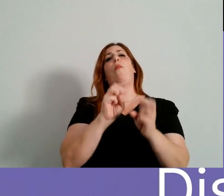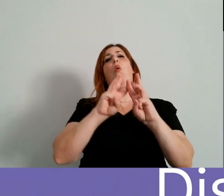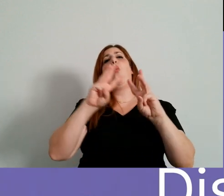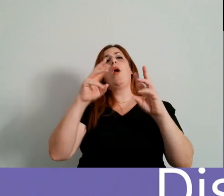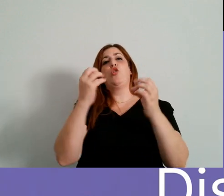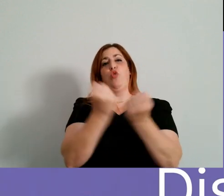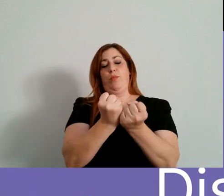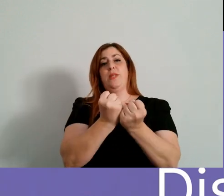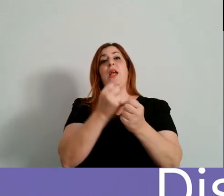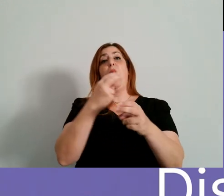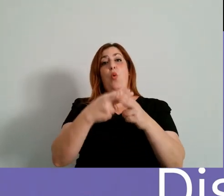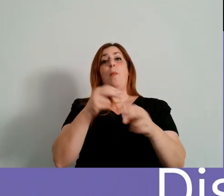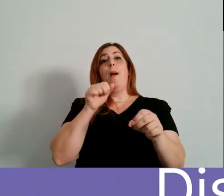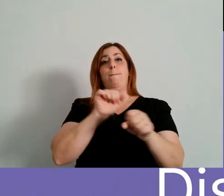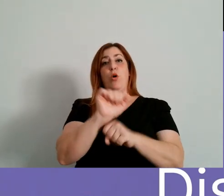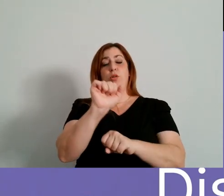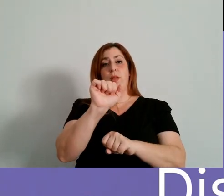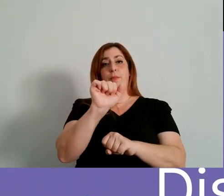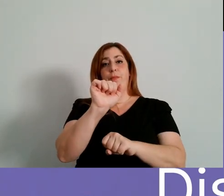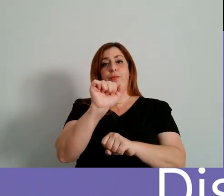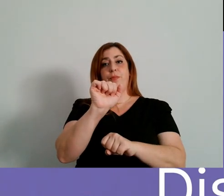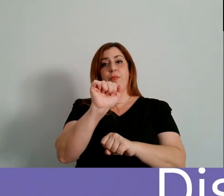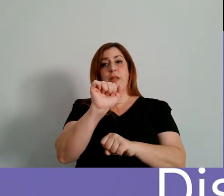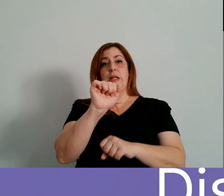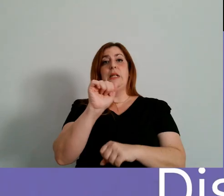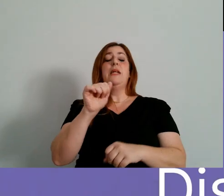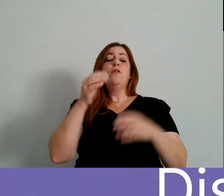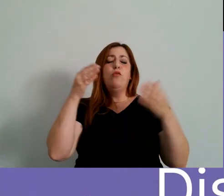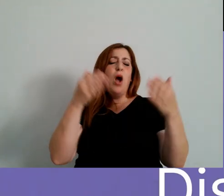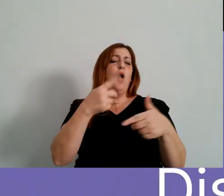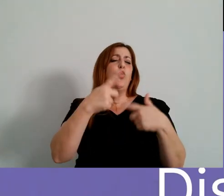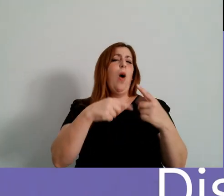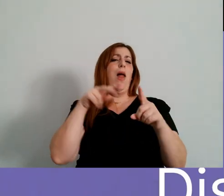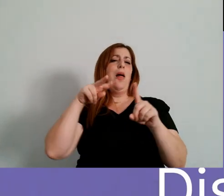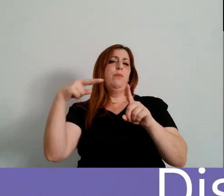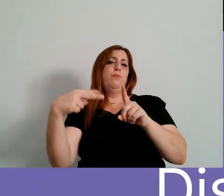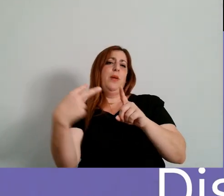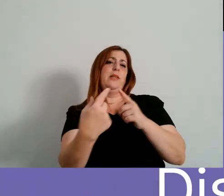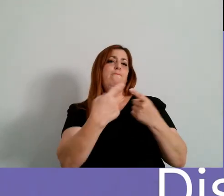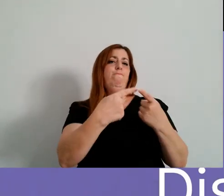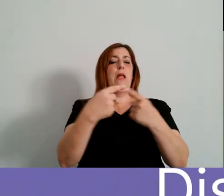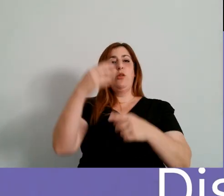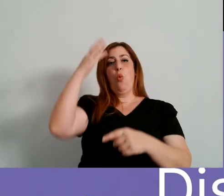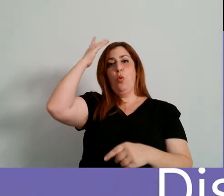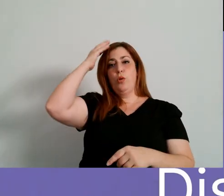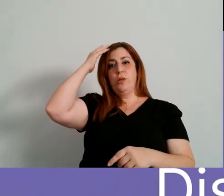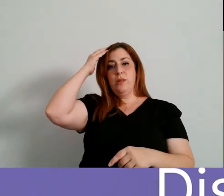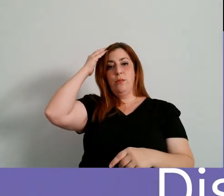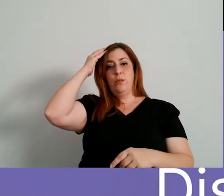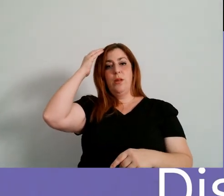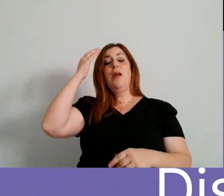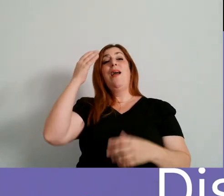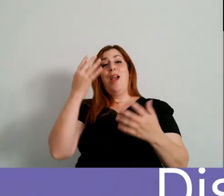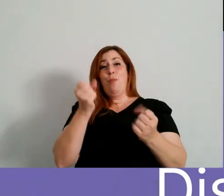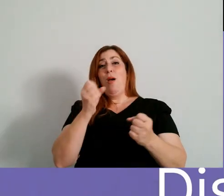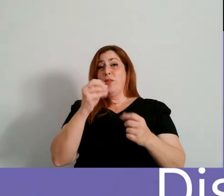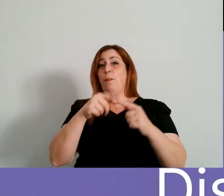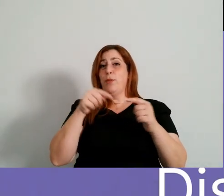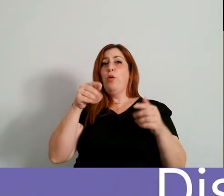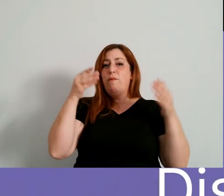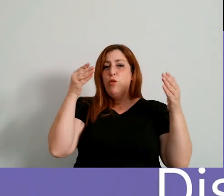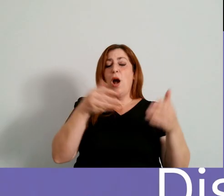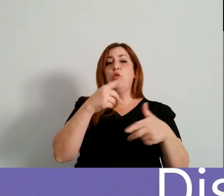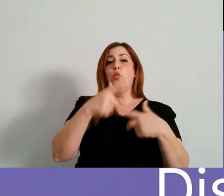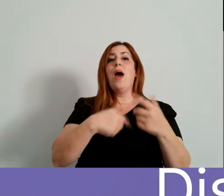workshops that are held um, on different aspects of autism locally. A lot of them are focused on